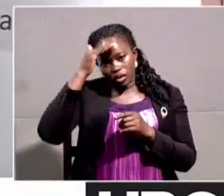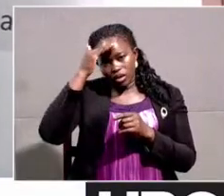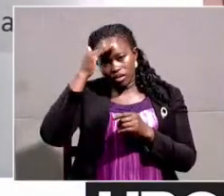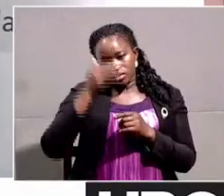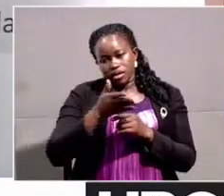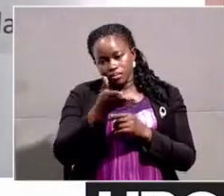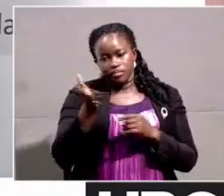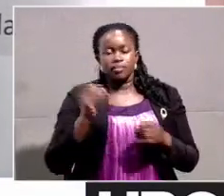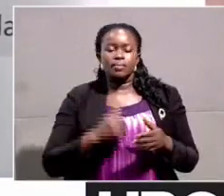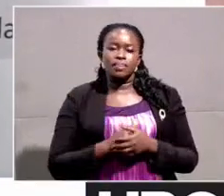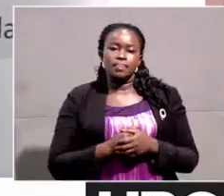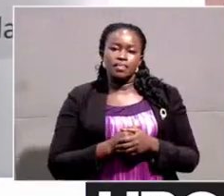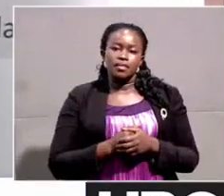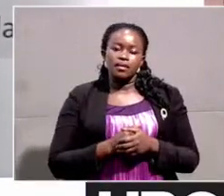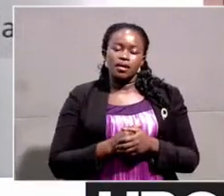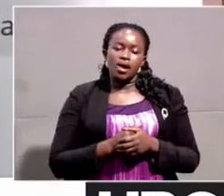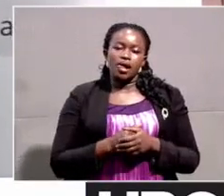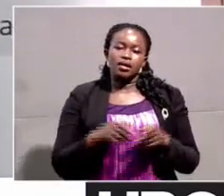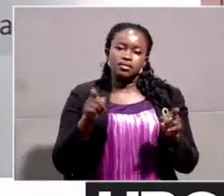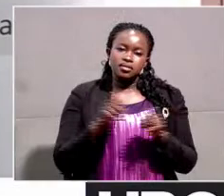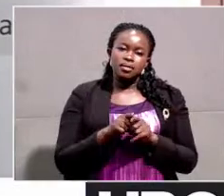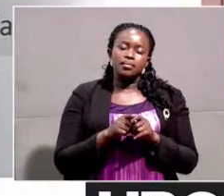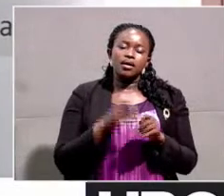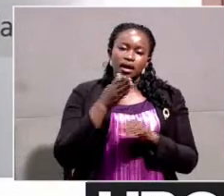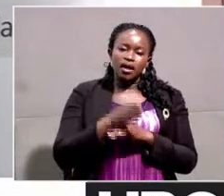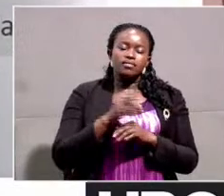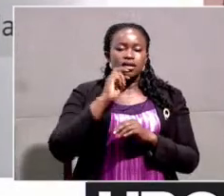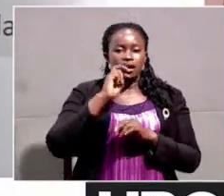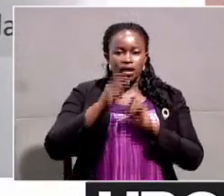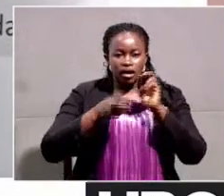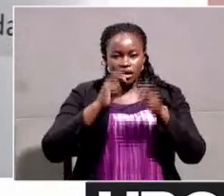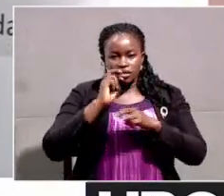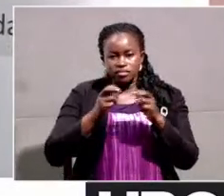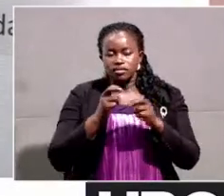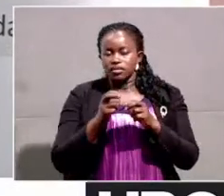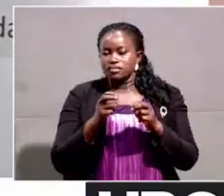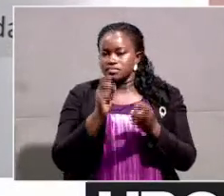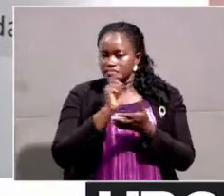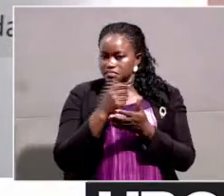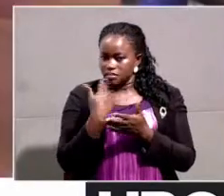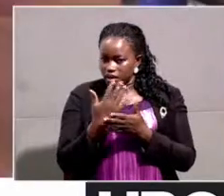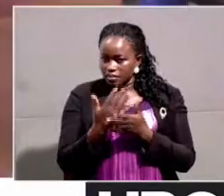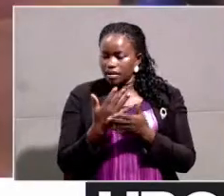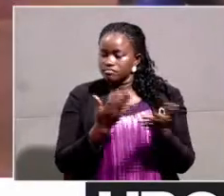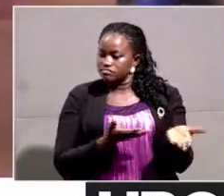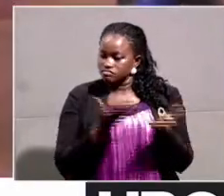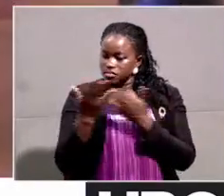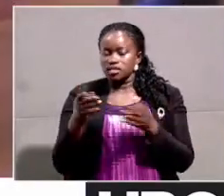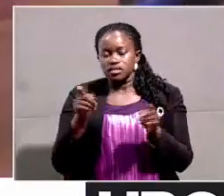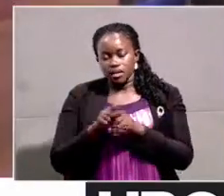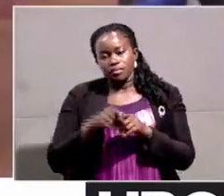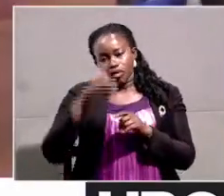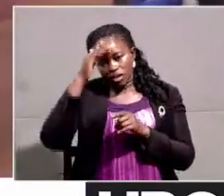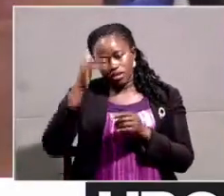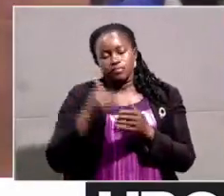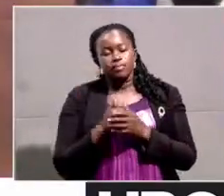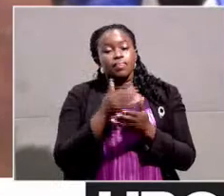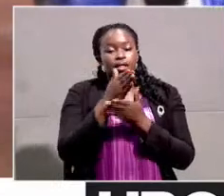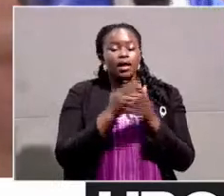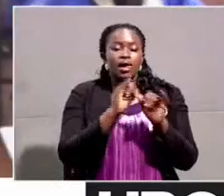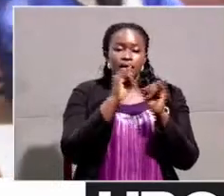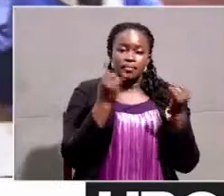stations and return the answered scripts to the same police stations. Some institutions in